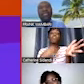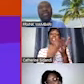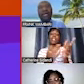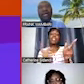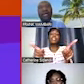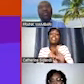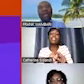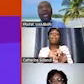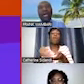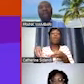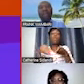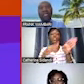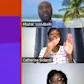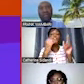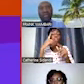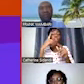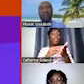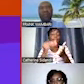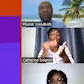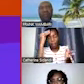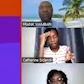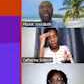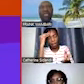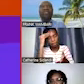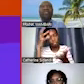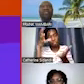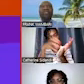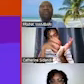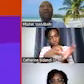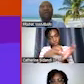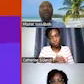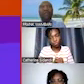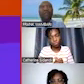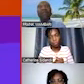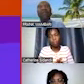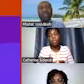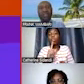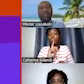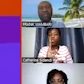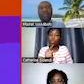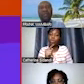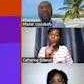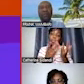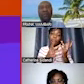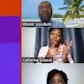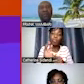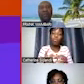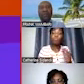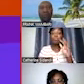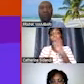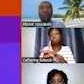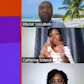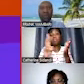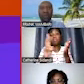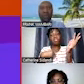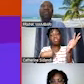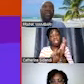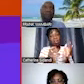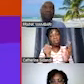to run from the situation. Whether it's you caused the failure or not, whatever it is, learn from